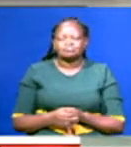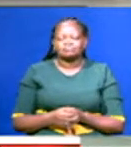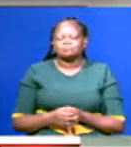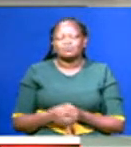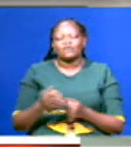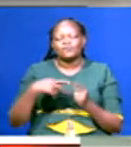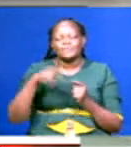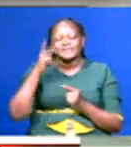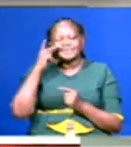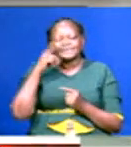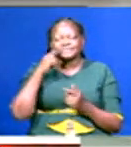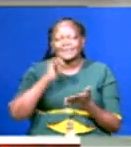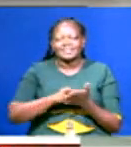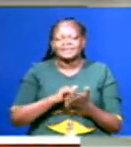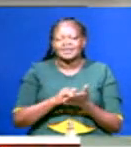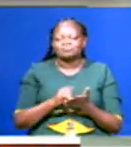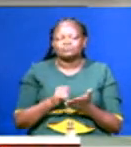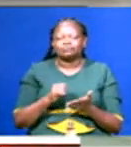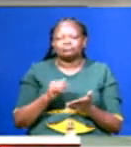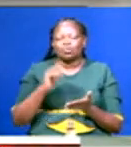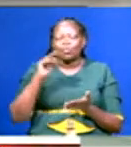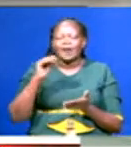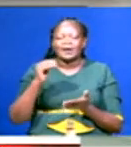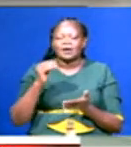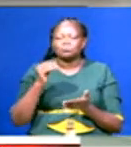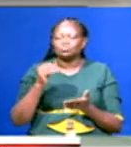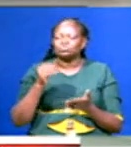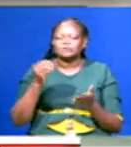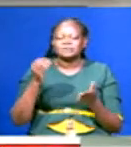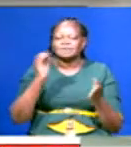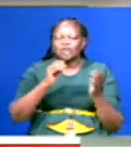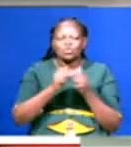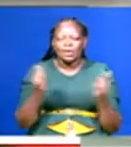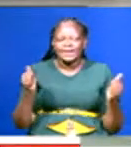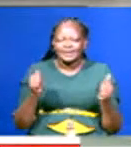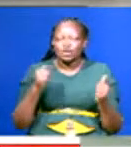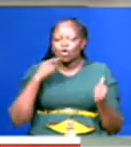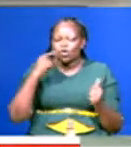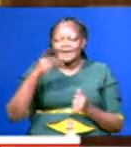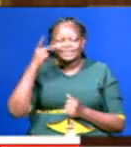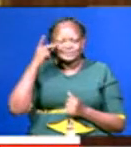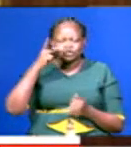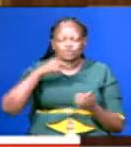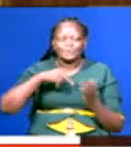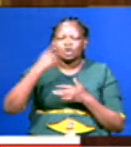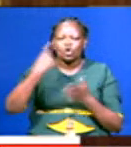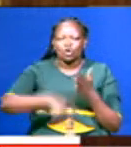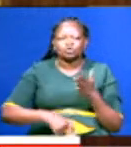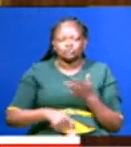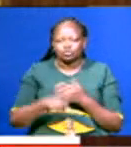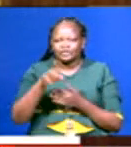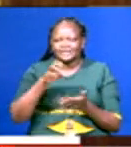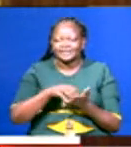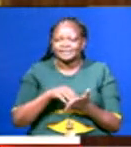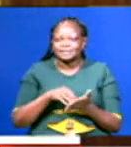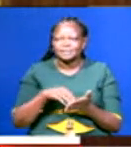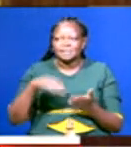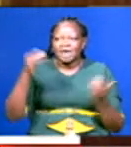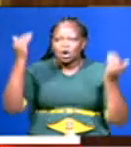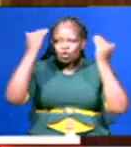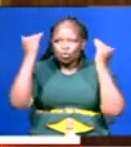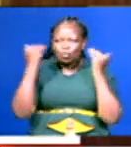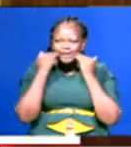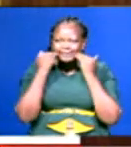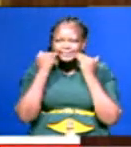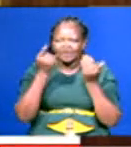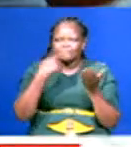that Wanga was legally elected, directing Kidero to pay the cost of litigation. The High Court has, in the meantime, upheld the